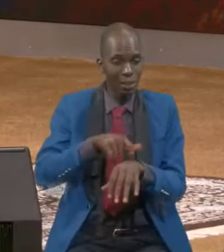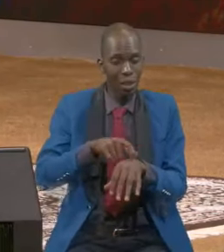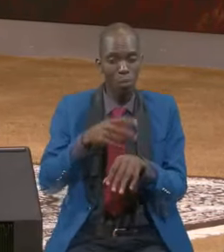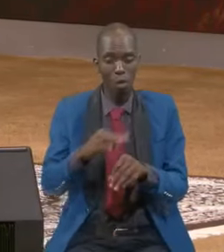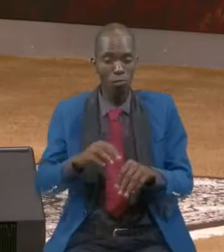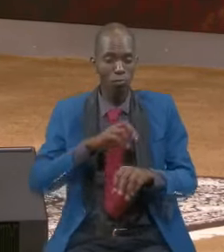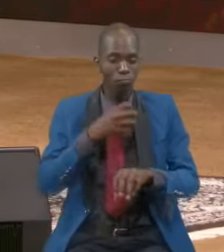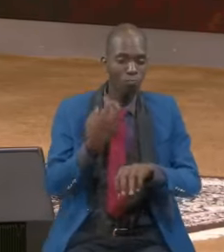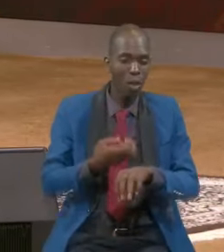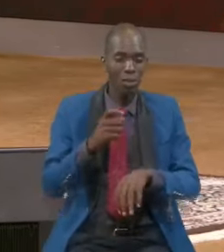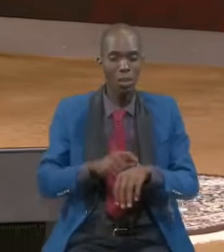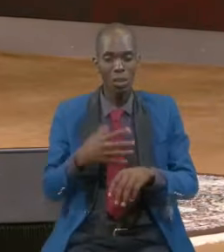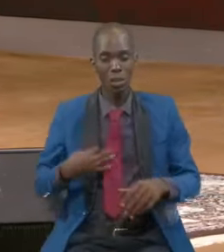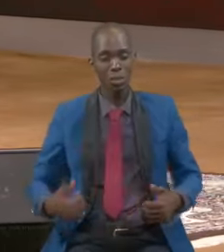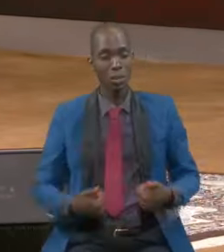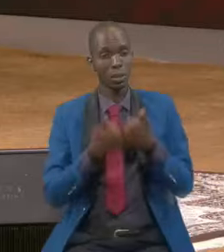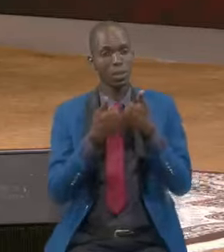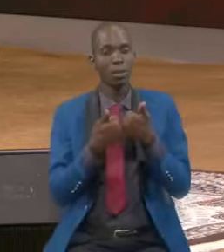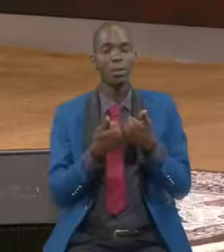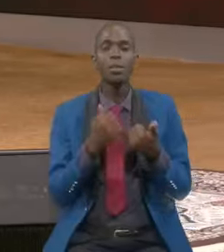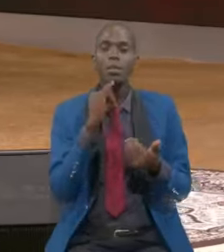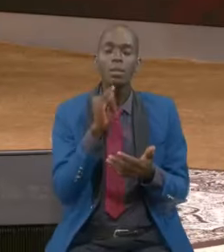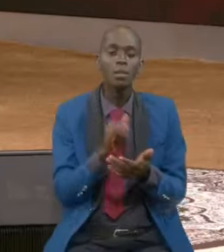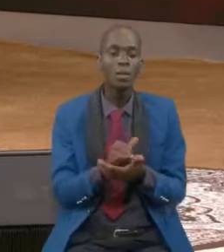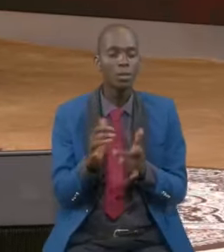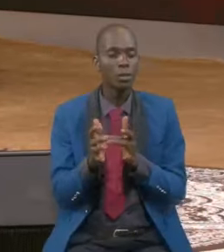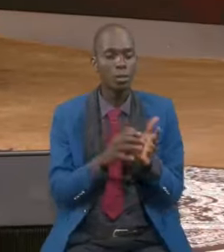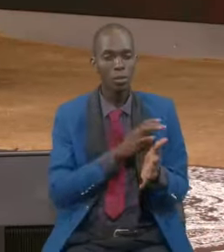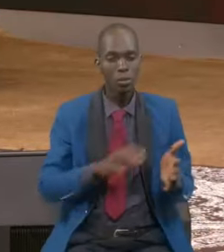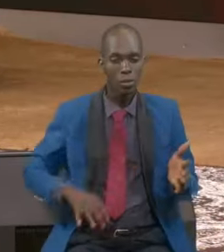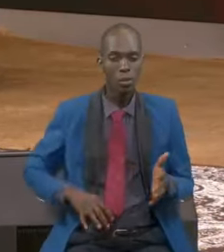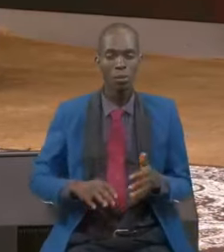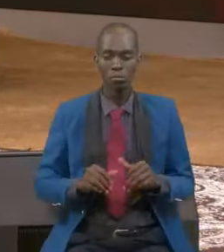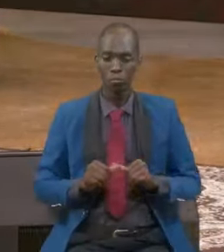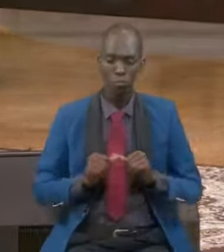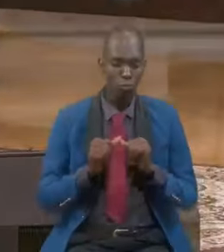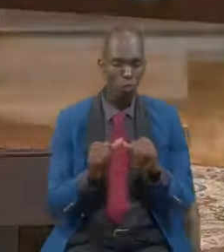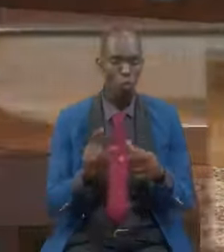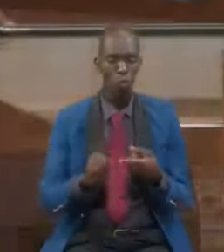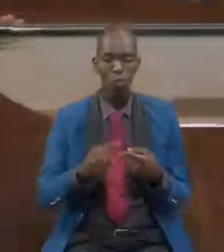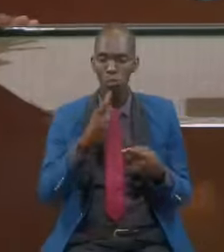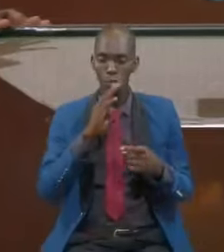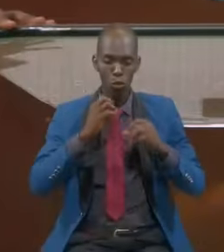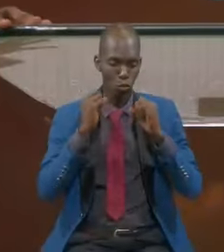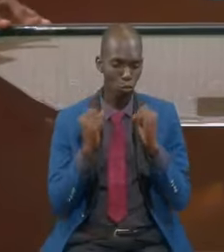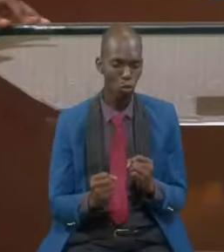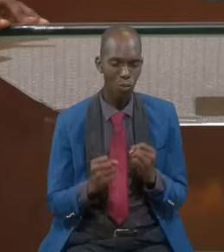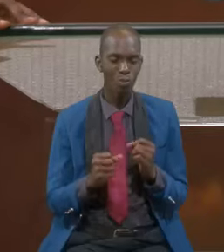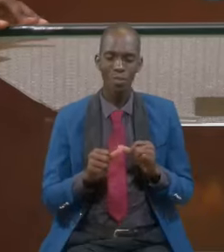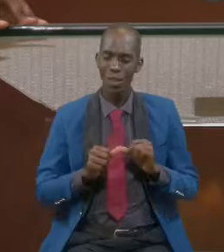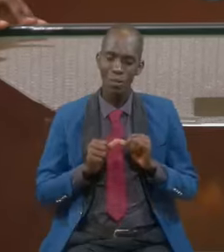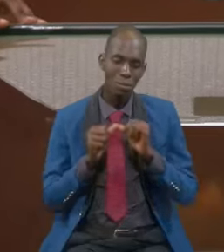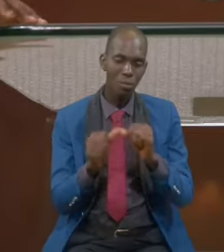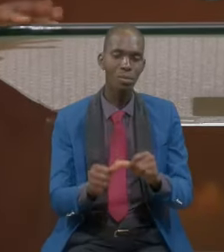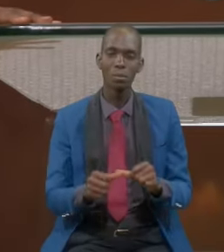like Jesus Christ, you remain firm, you remain clear. Here is where